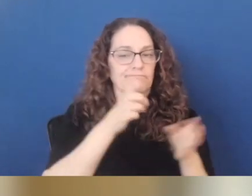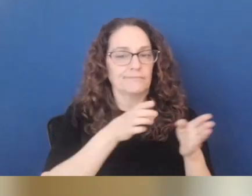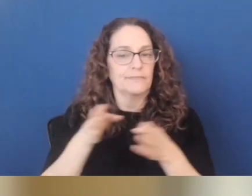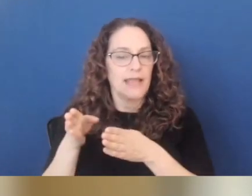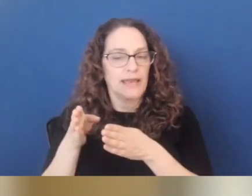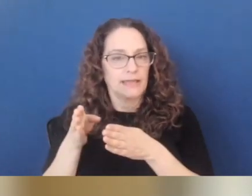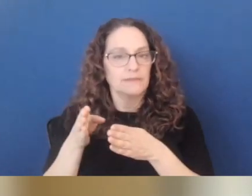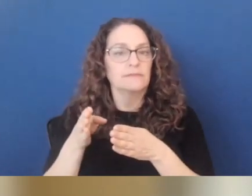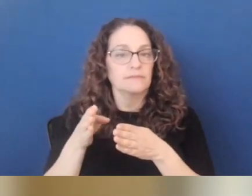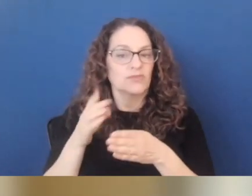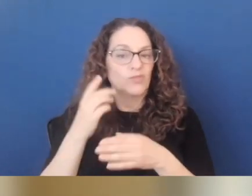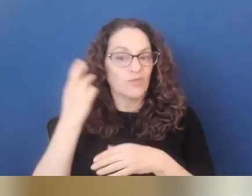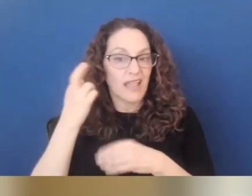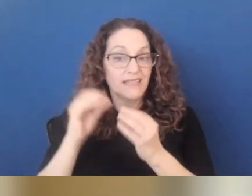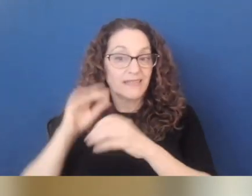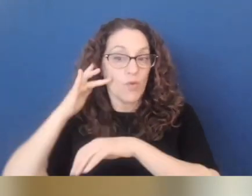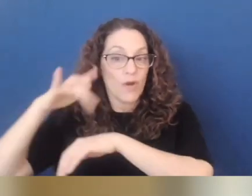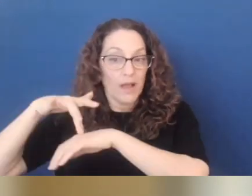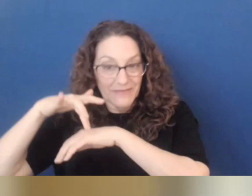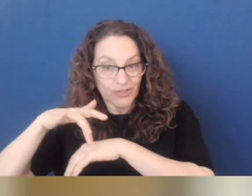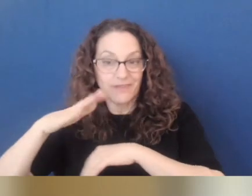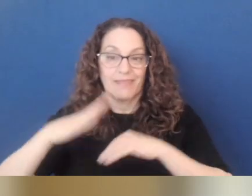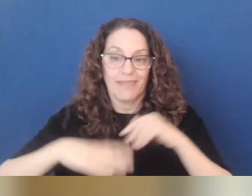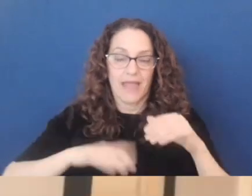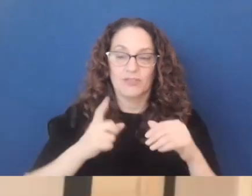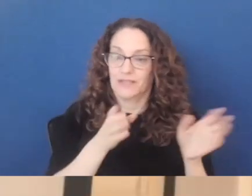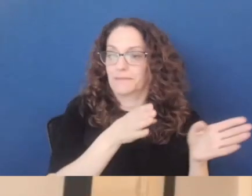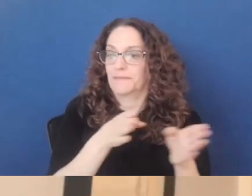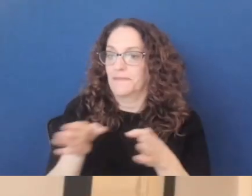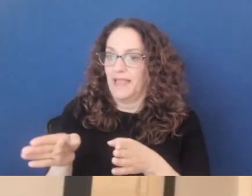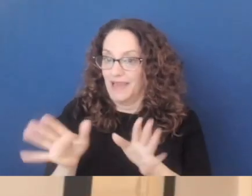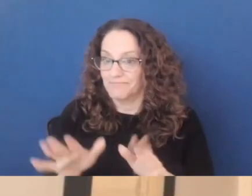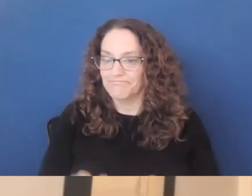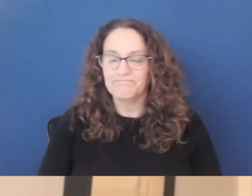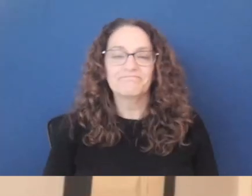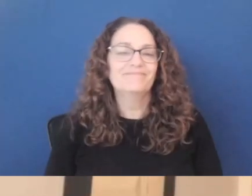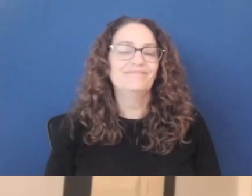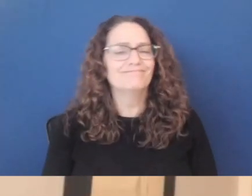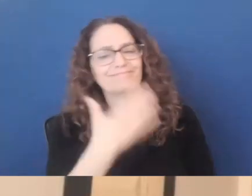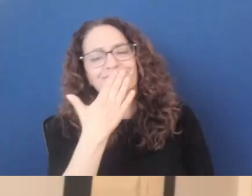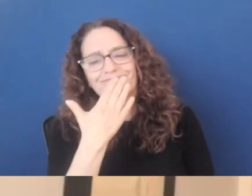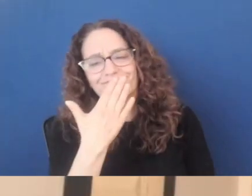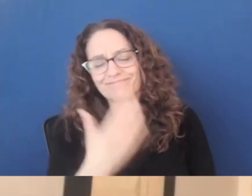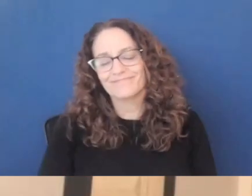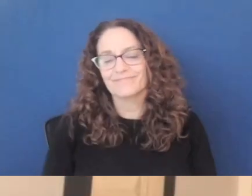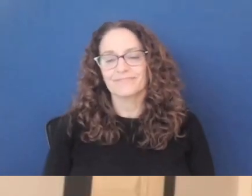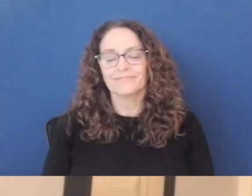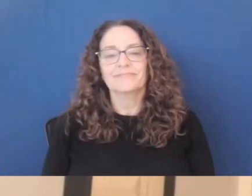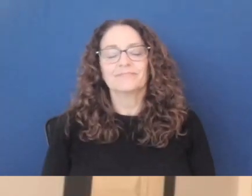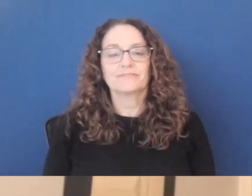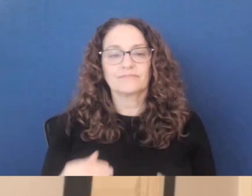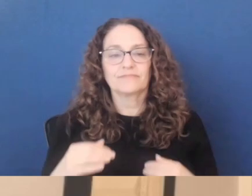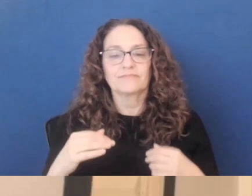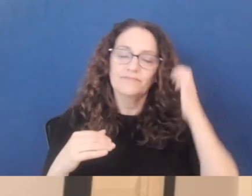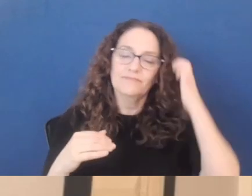a plan. Thank you. Thank you. As I was going through your book, and we have another question that